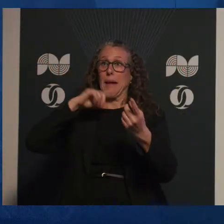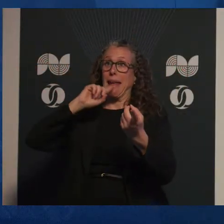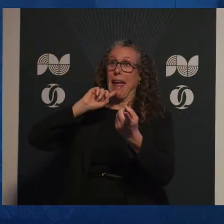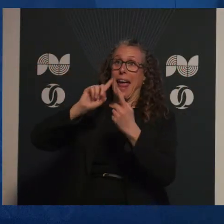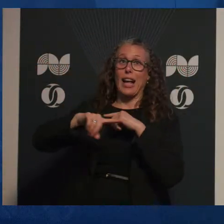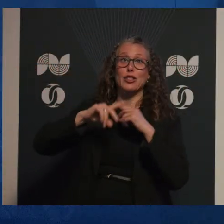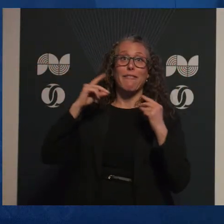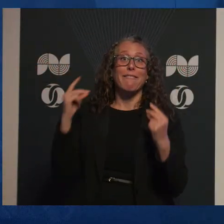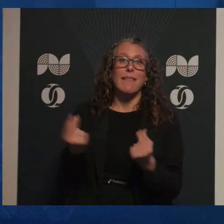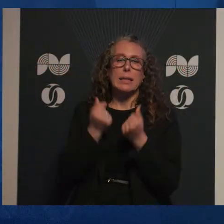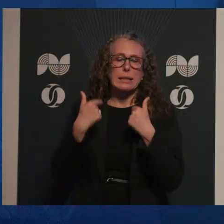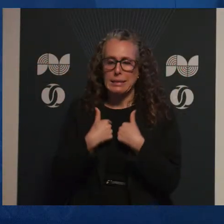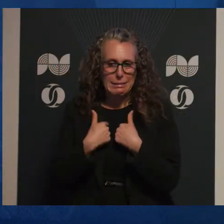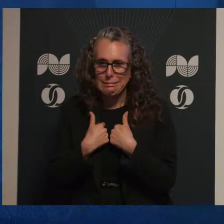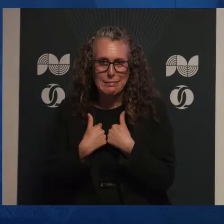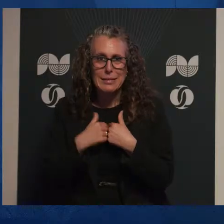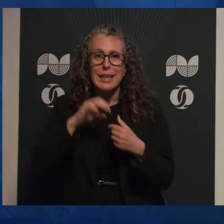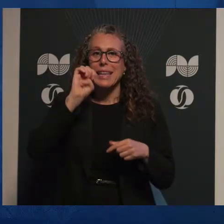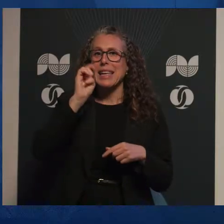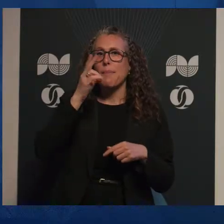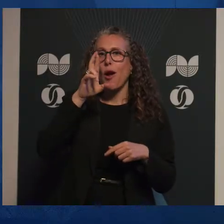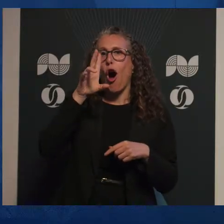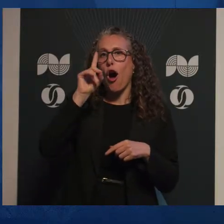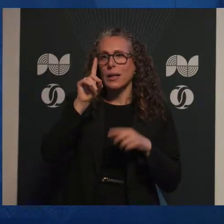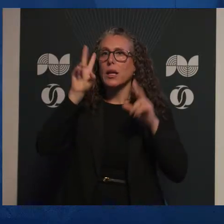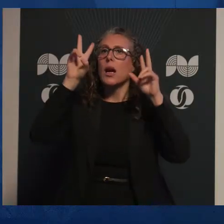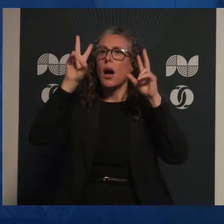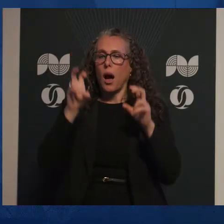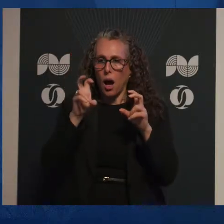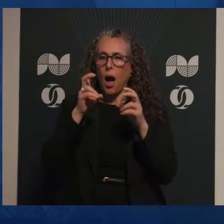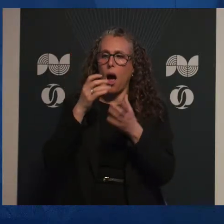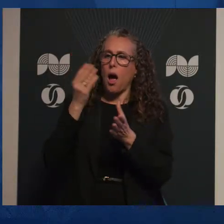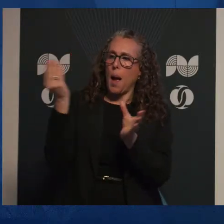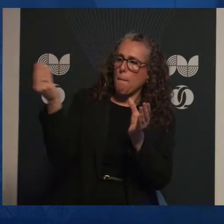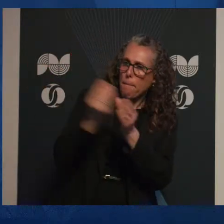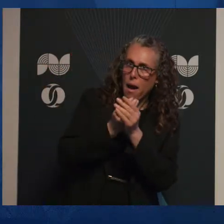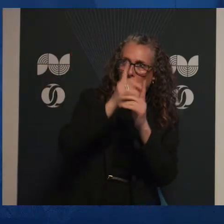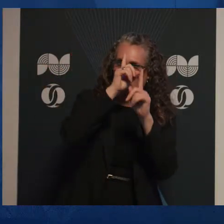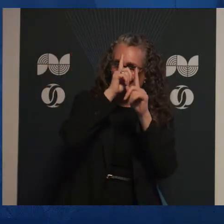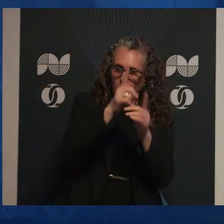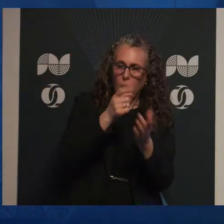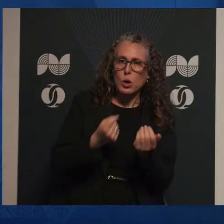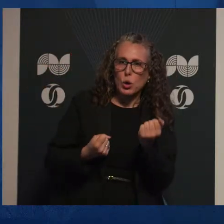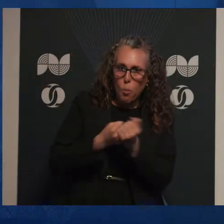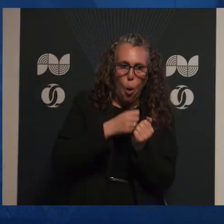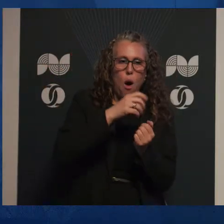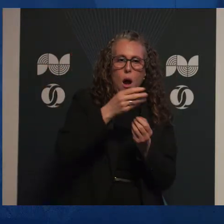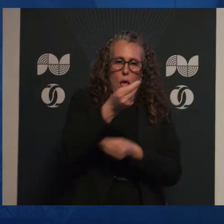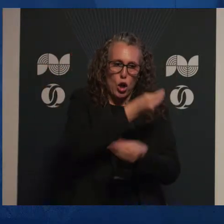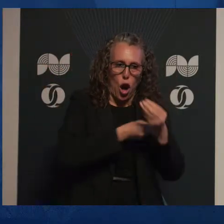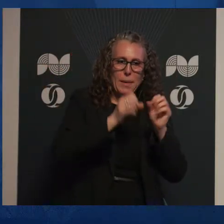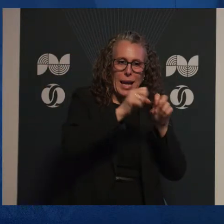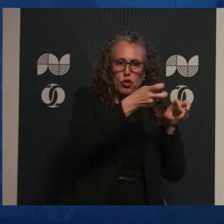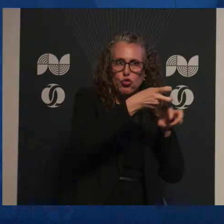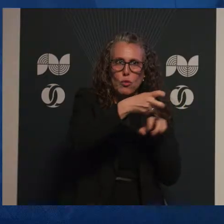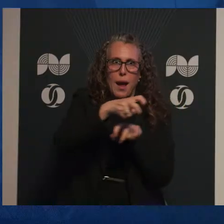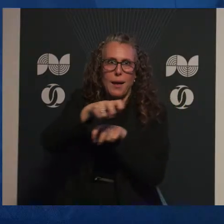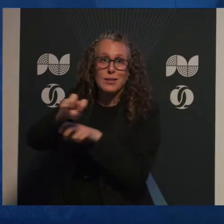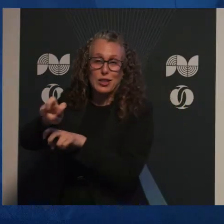EBRD, we are a transition bank and we're committed to the transformation of our economies. I think when you talk